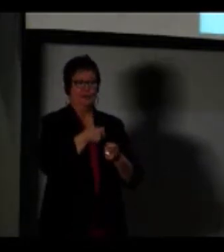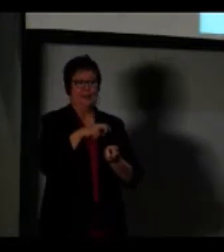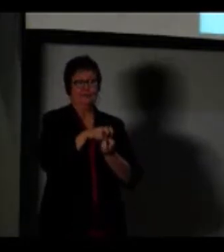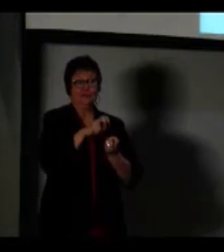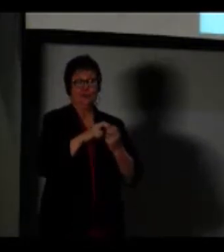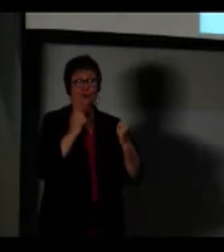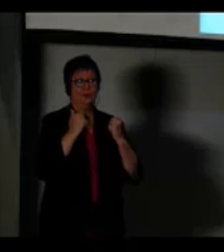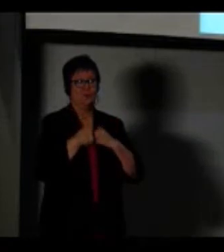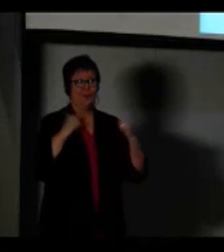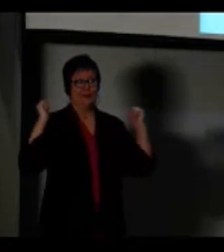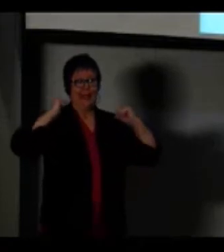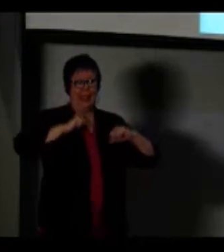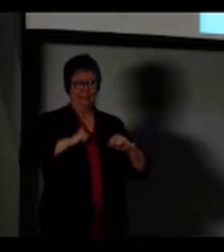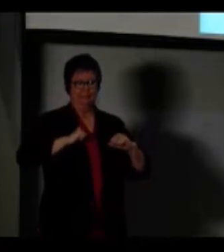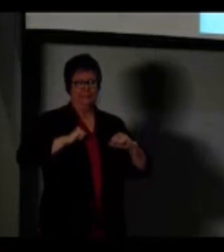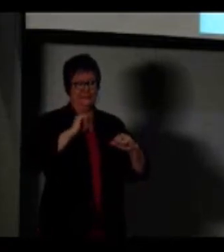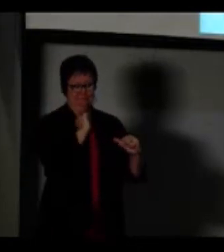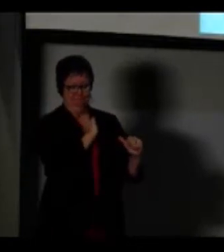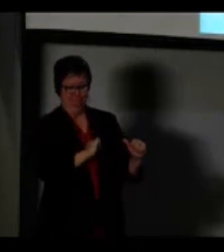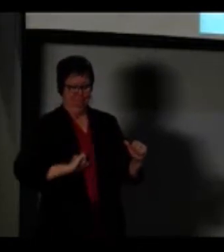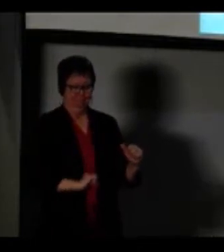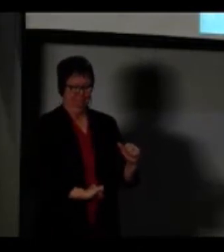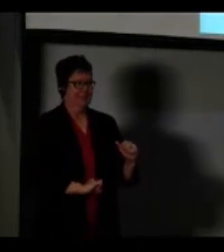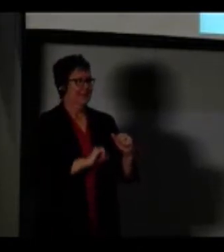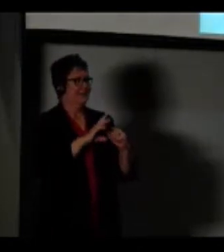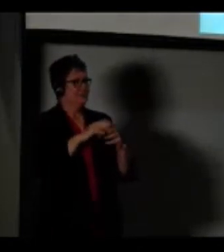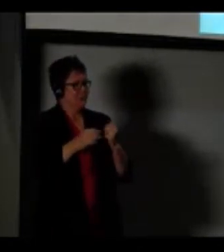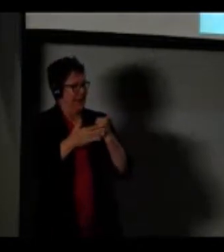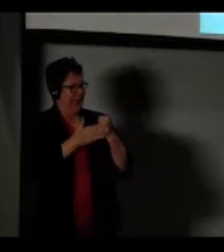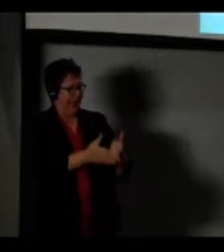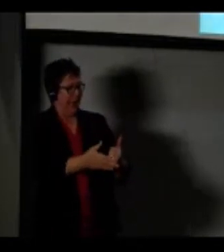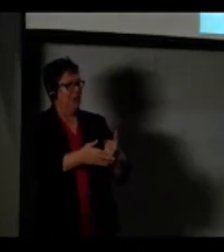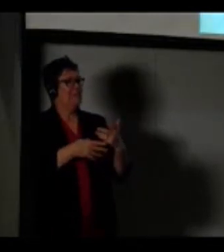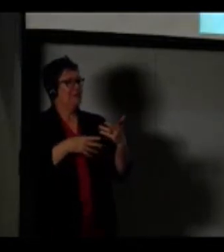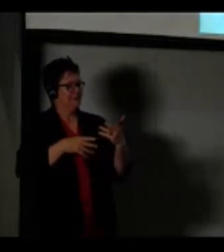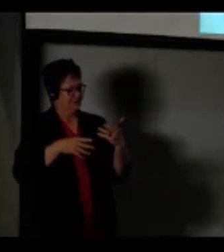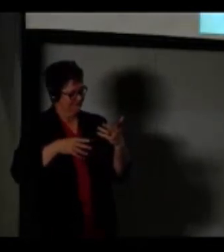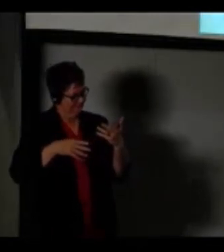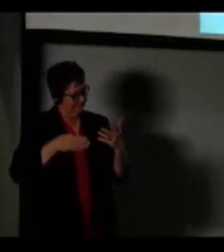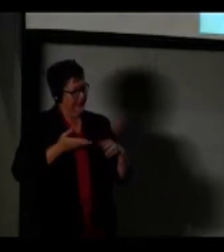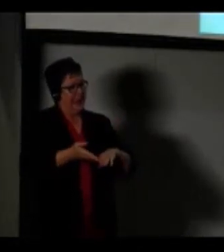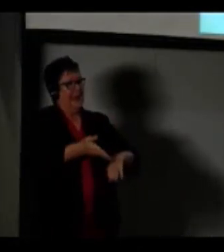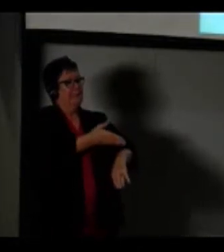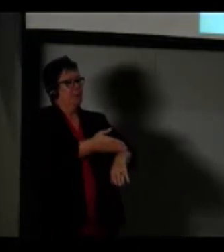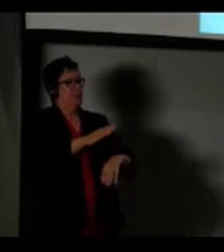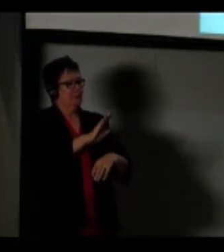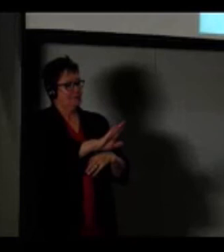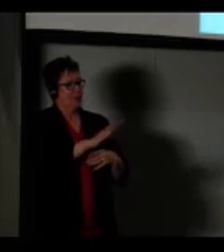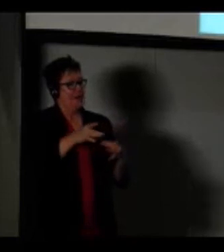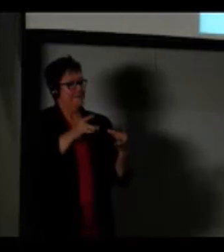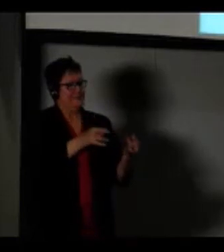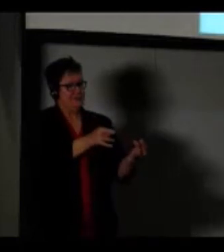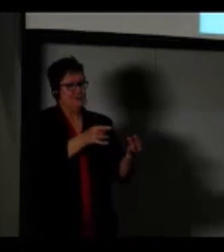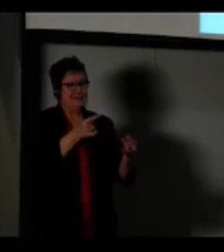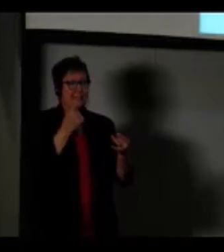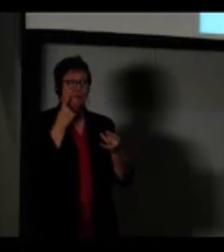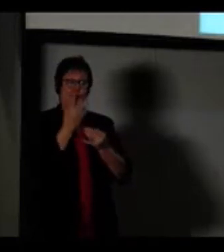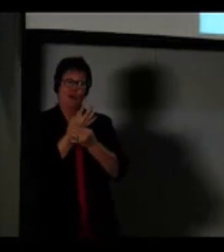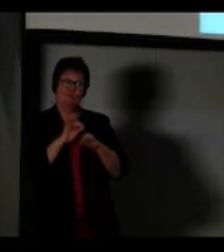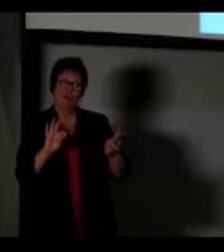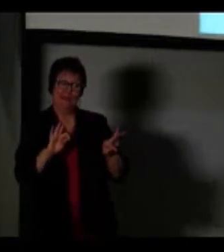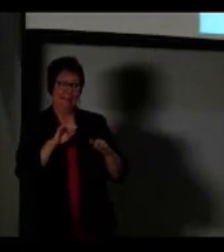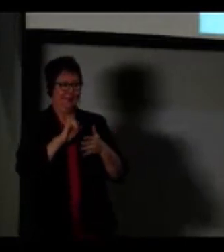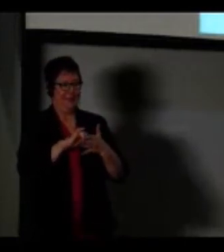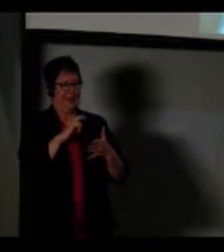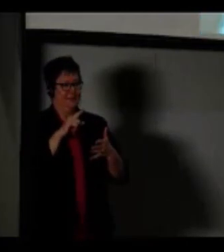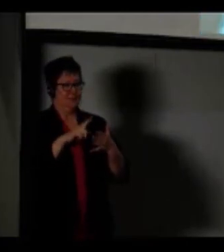accelerating the research efficiency for free is the value proposition that BHL provides to our